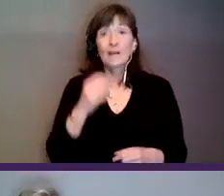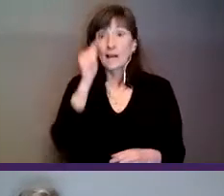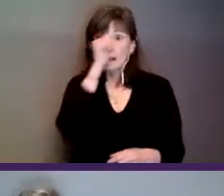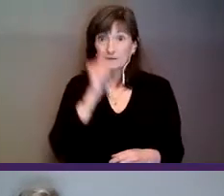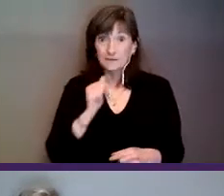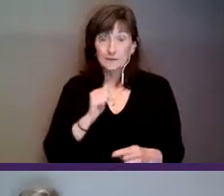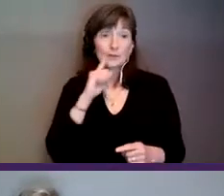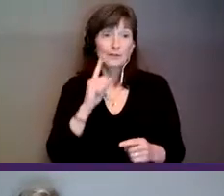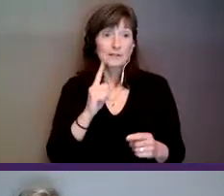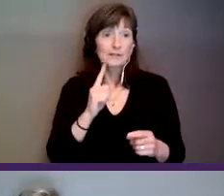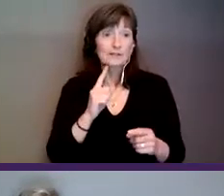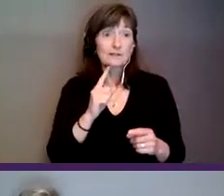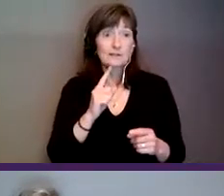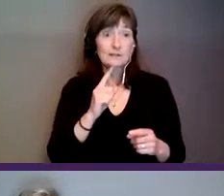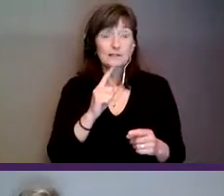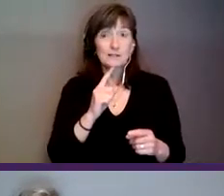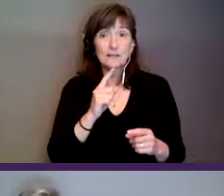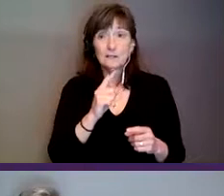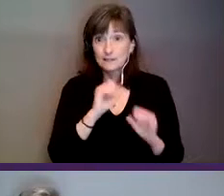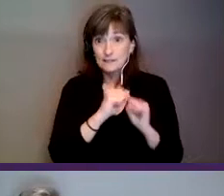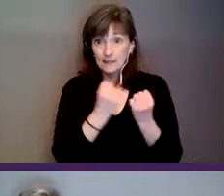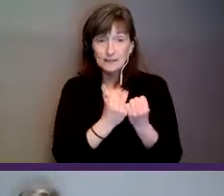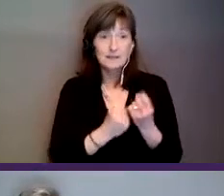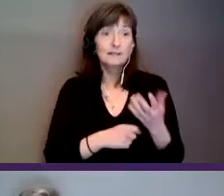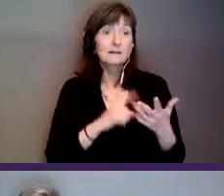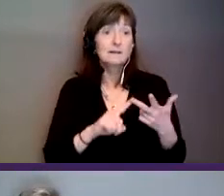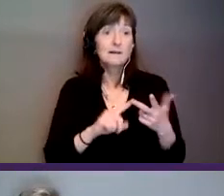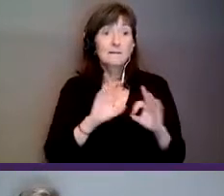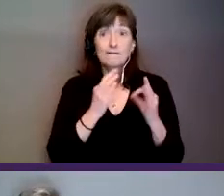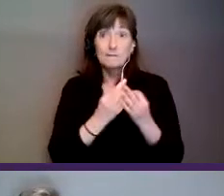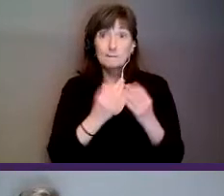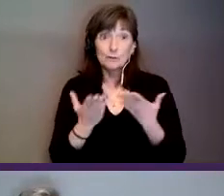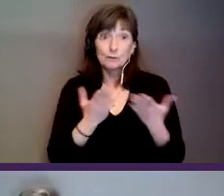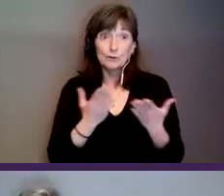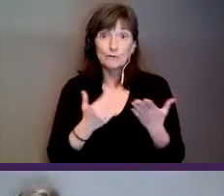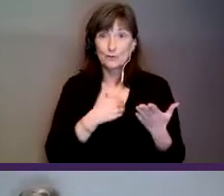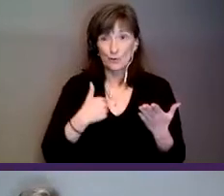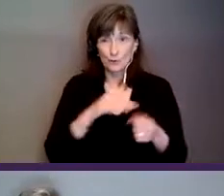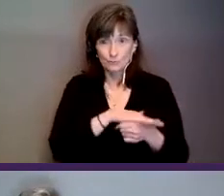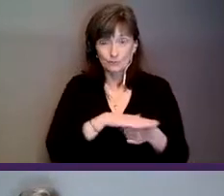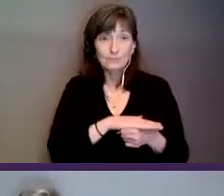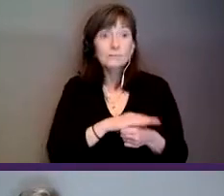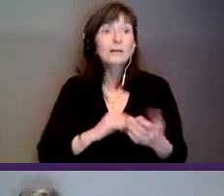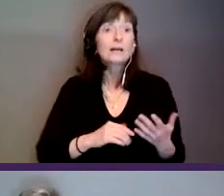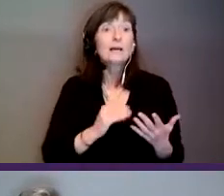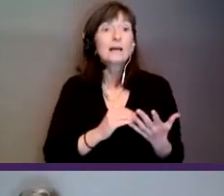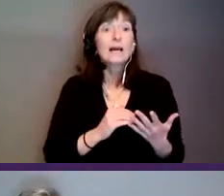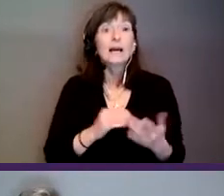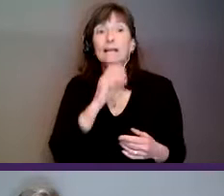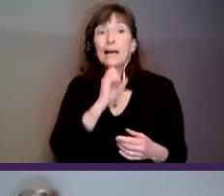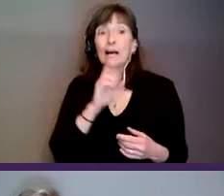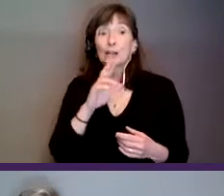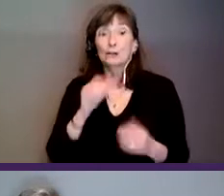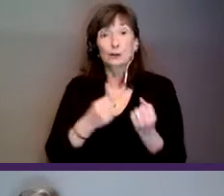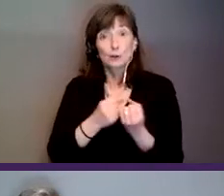Society and also family services for those that live in Toronto. They also have a seniors elder abuse program and